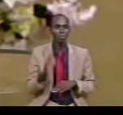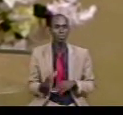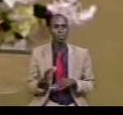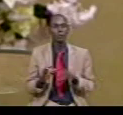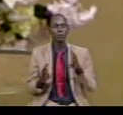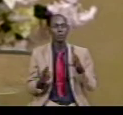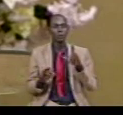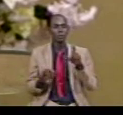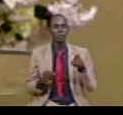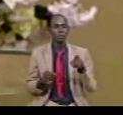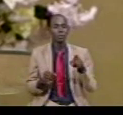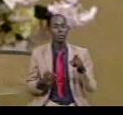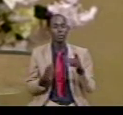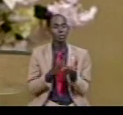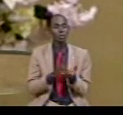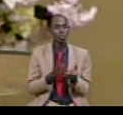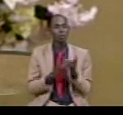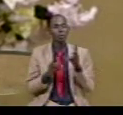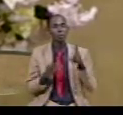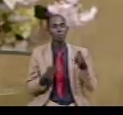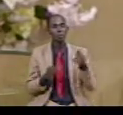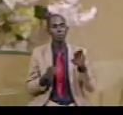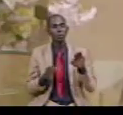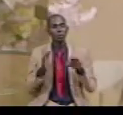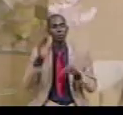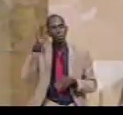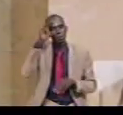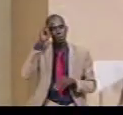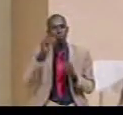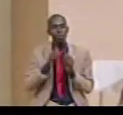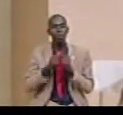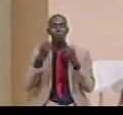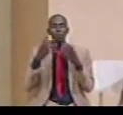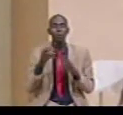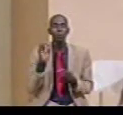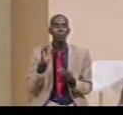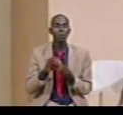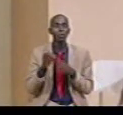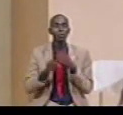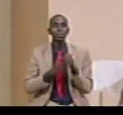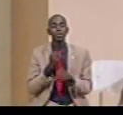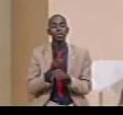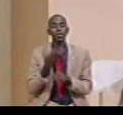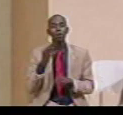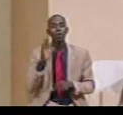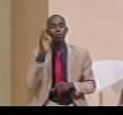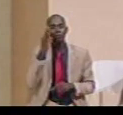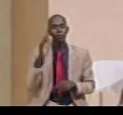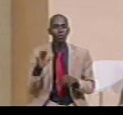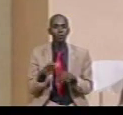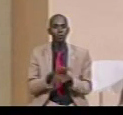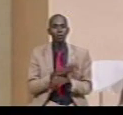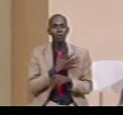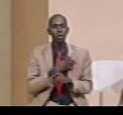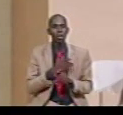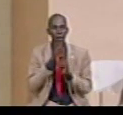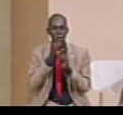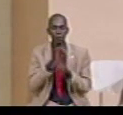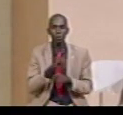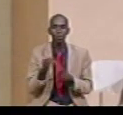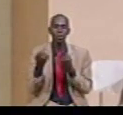Pastor Dr. W.F. Kumuyi with many more years of fruitful and